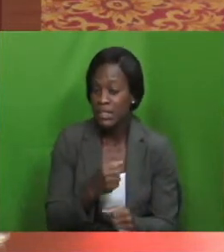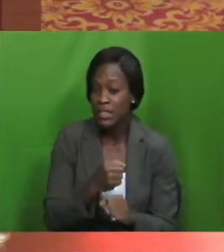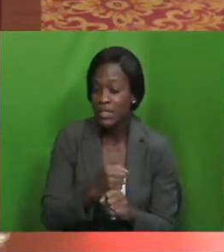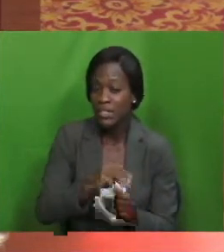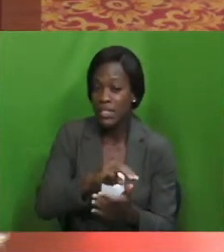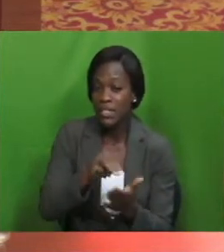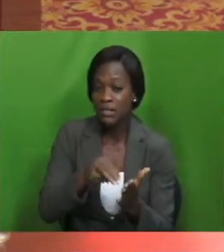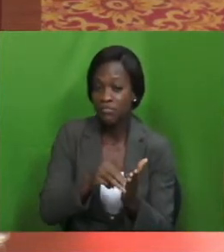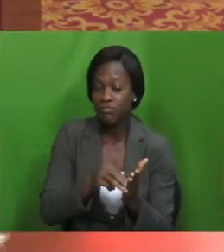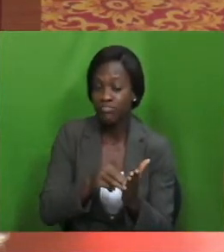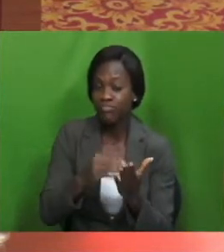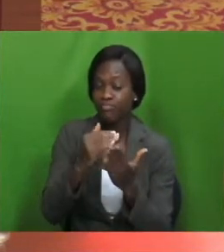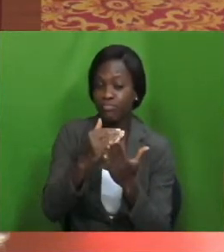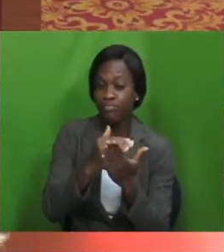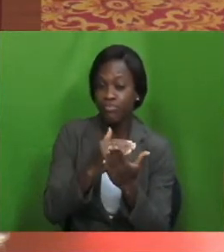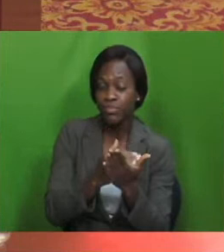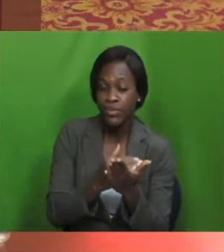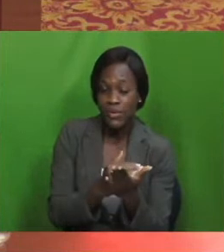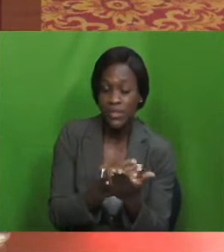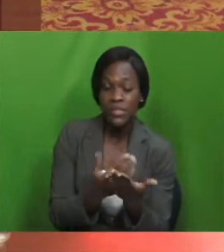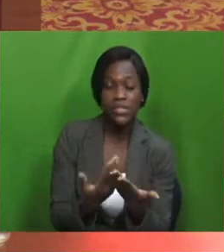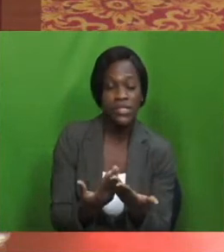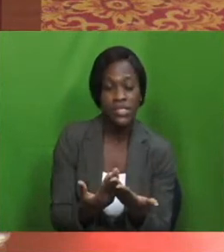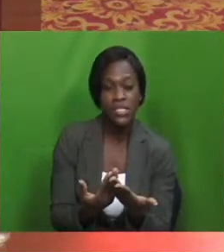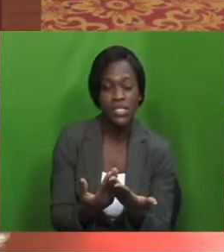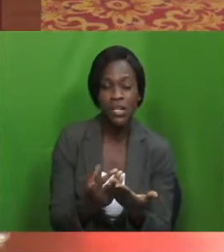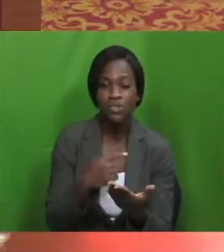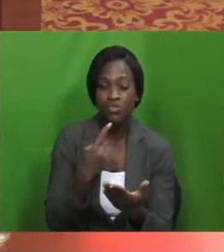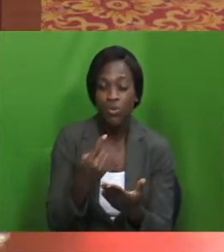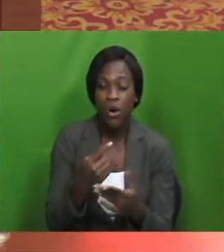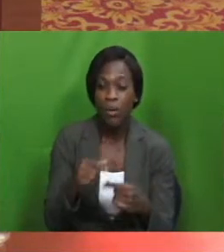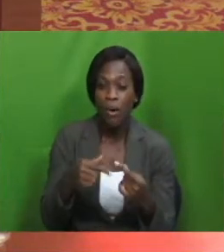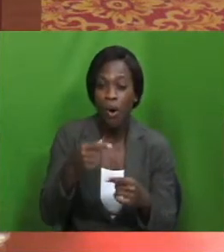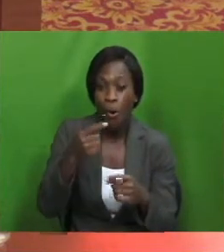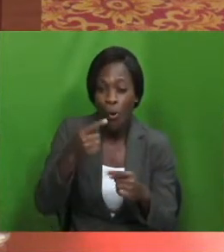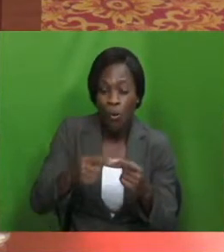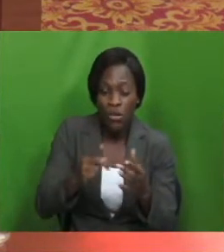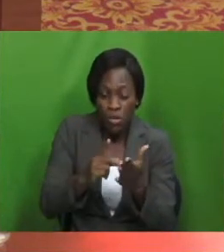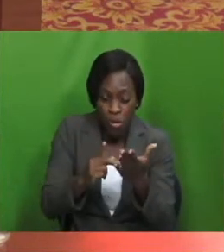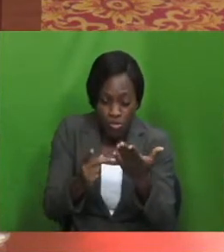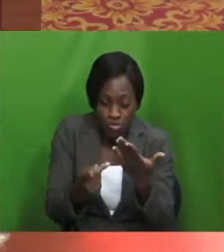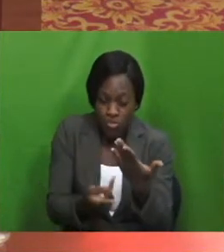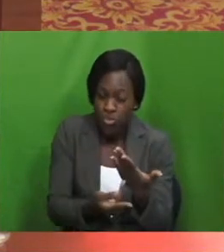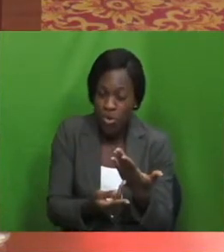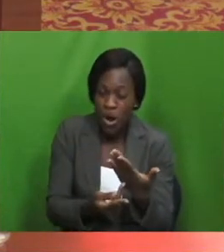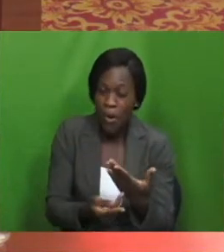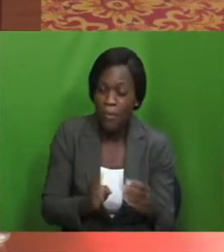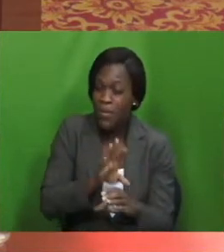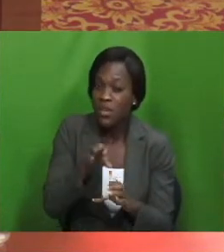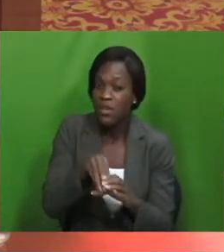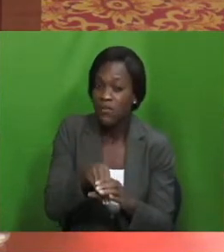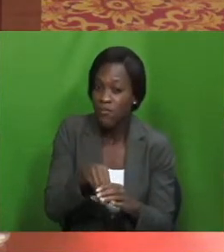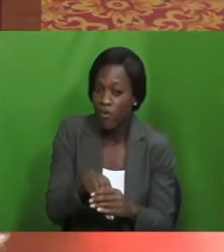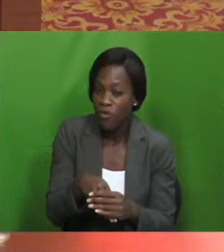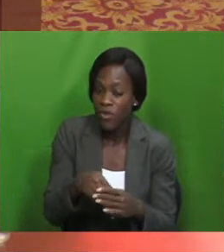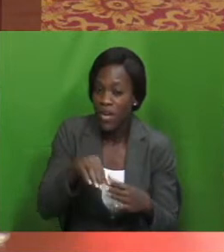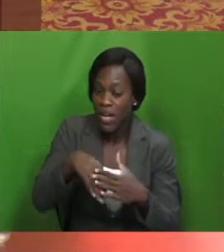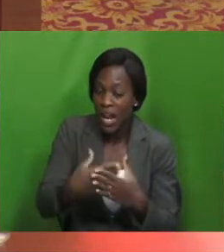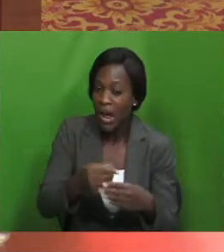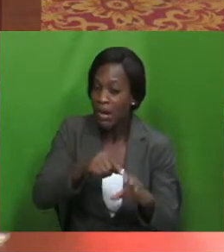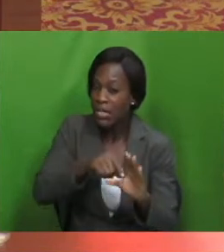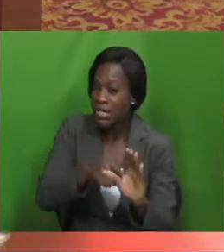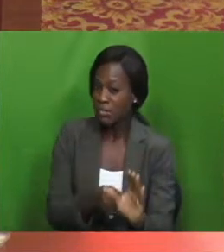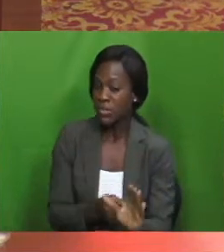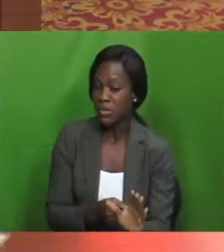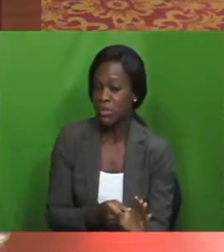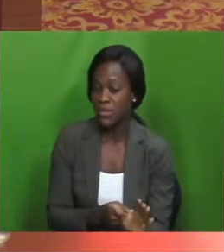description of what the phase 1 and phase 2 of the CARES program entail and the status of implementation.